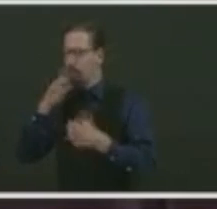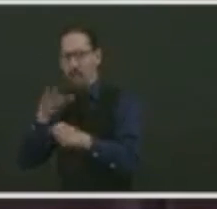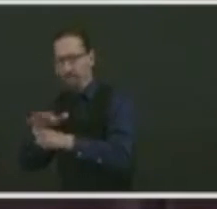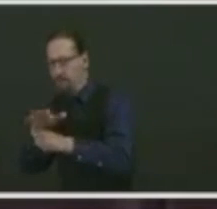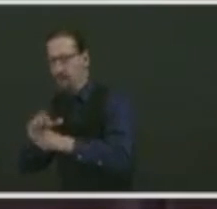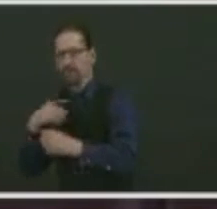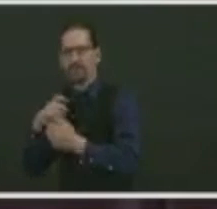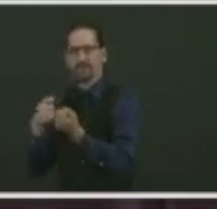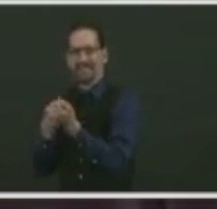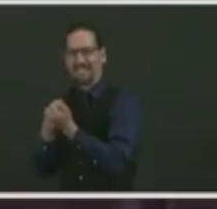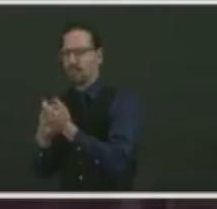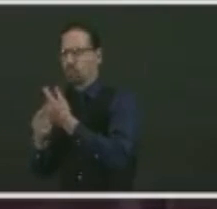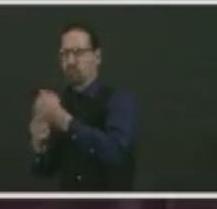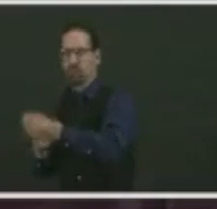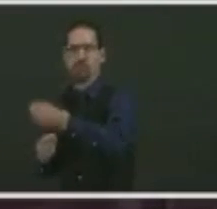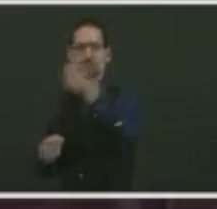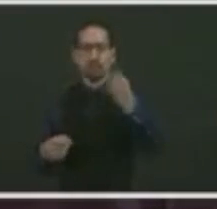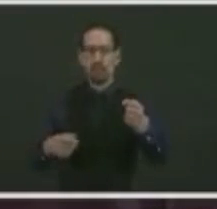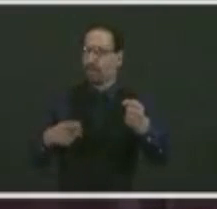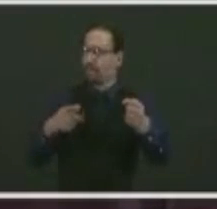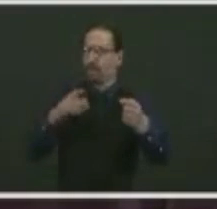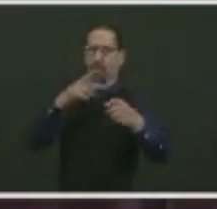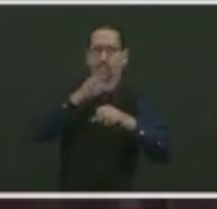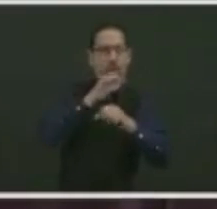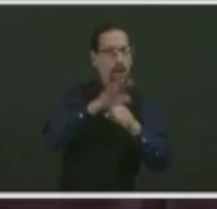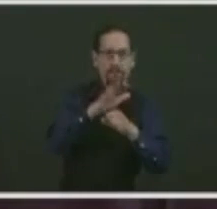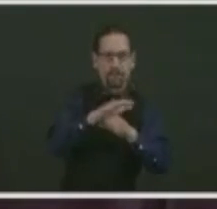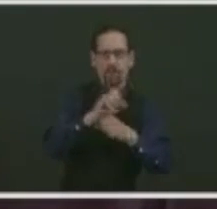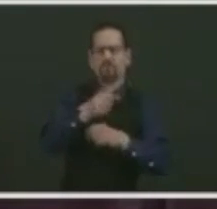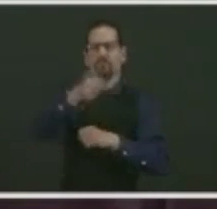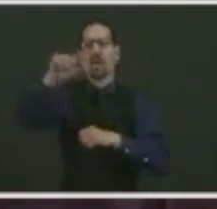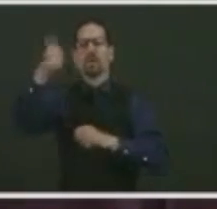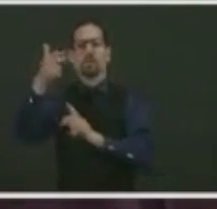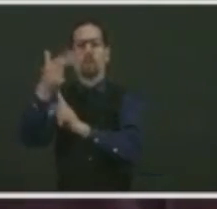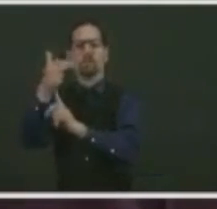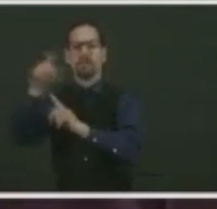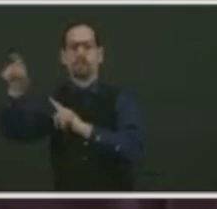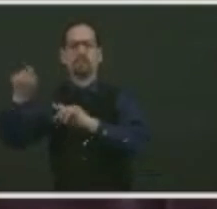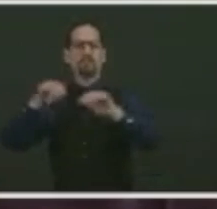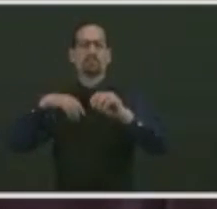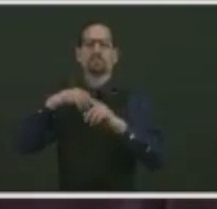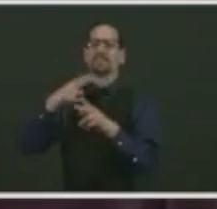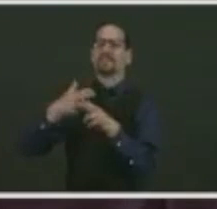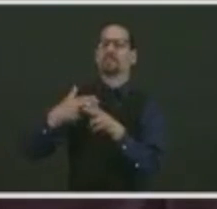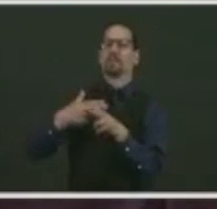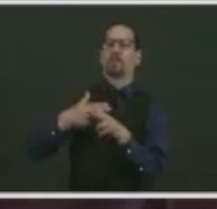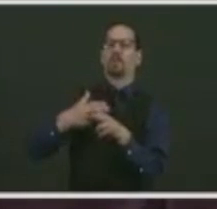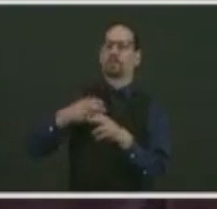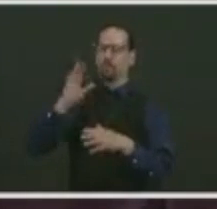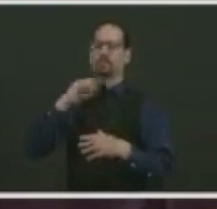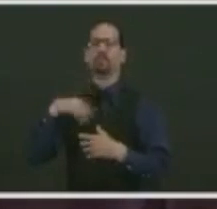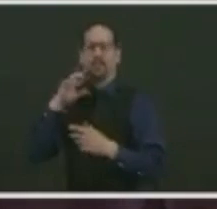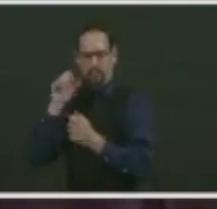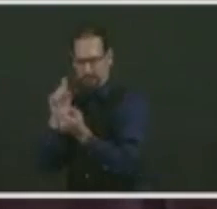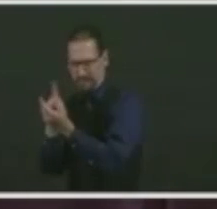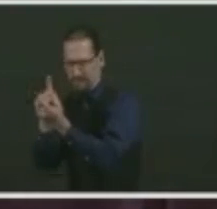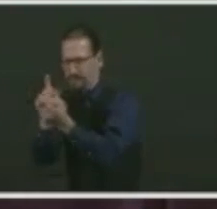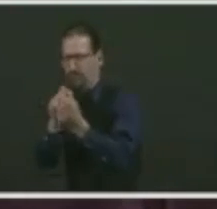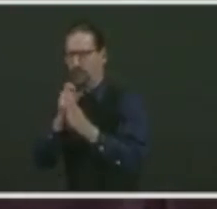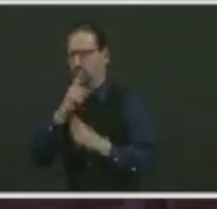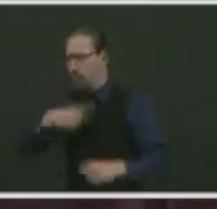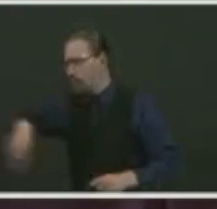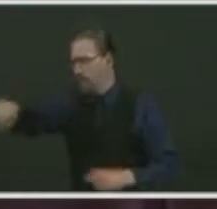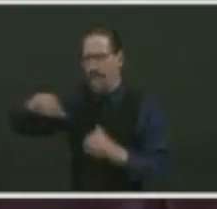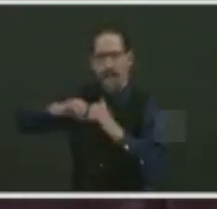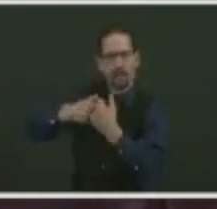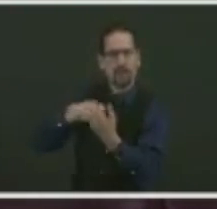with the advocates to come up with a plan that they need to execute over the next 30 days. We've given them that extension so that they have a little bit more runway and